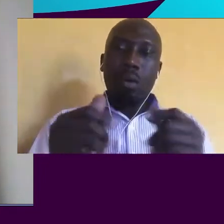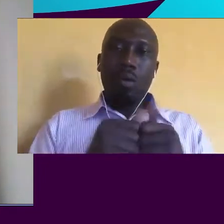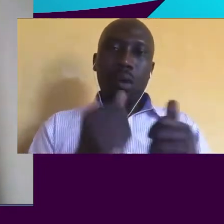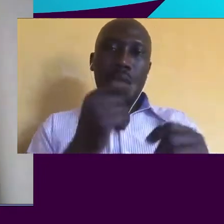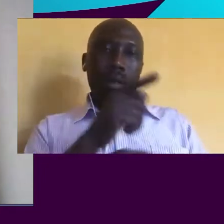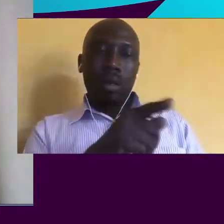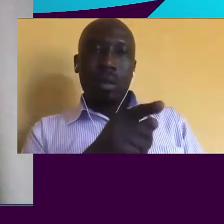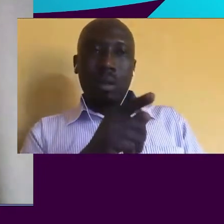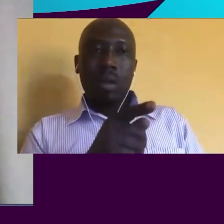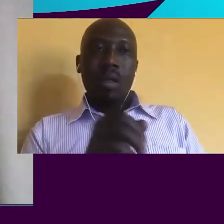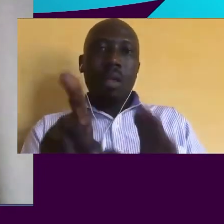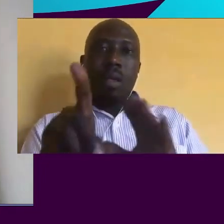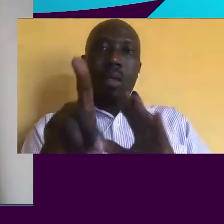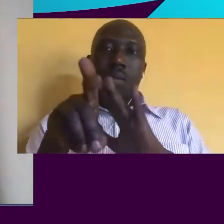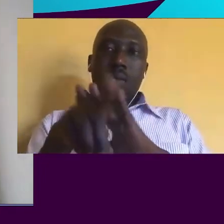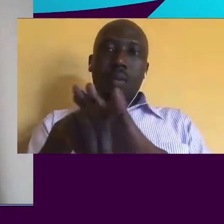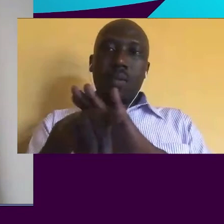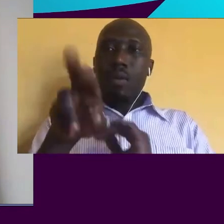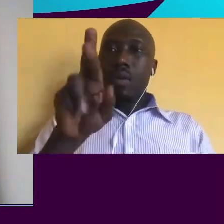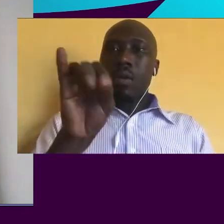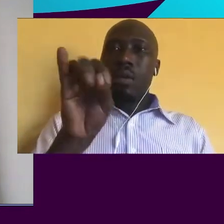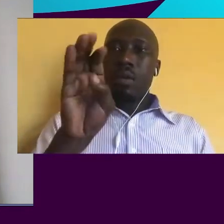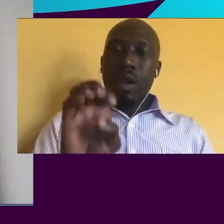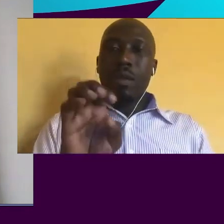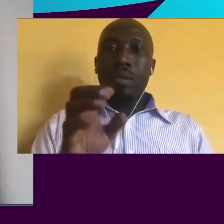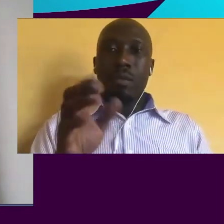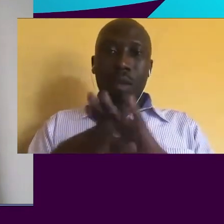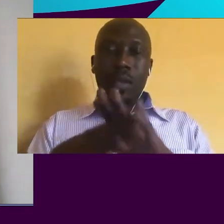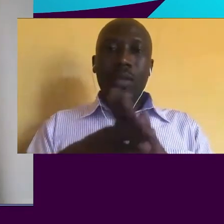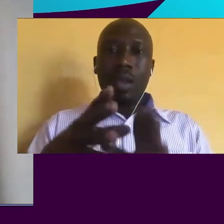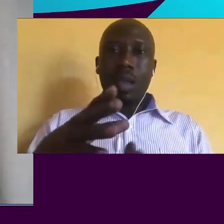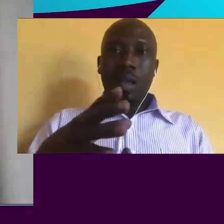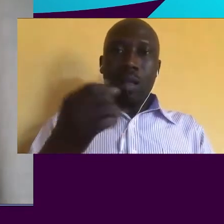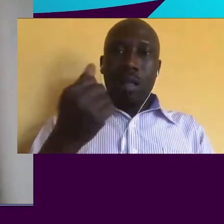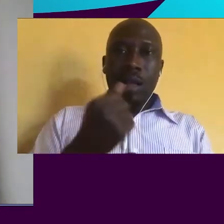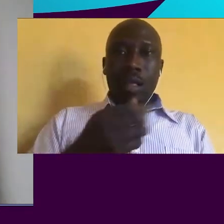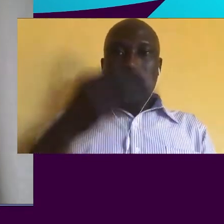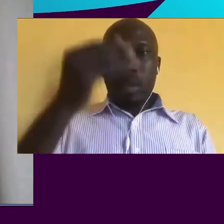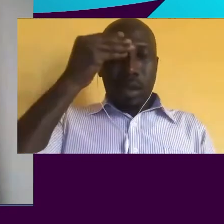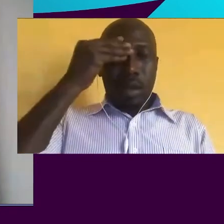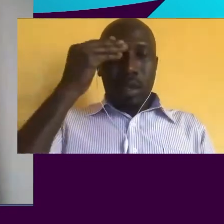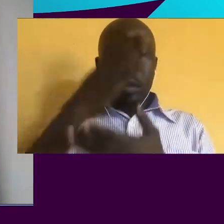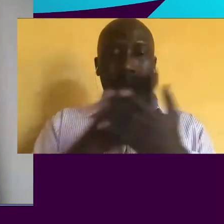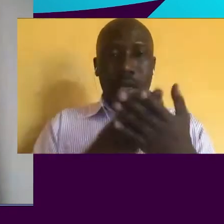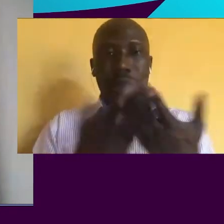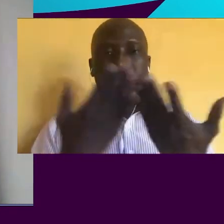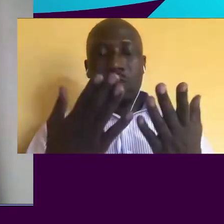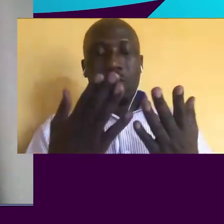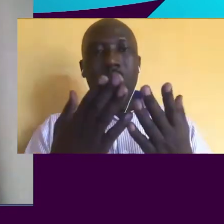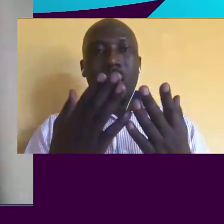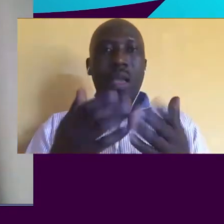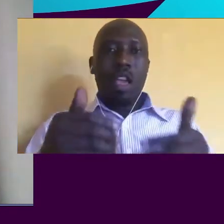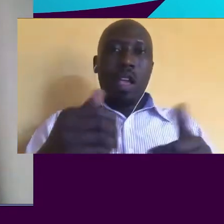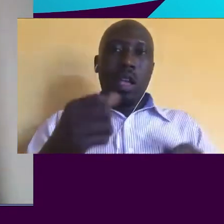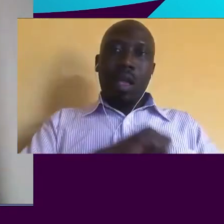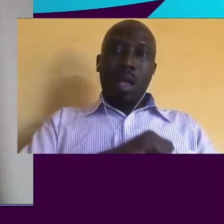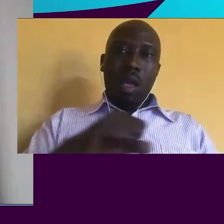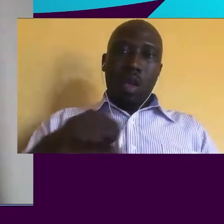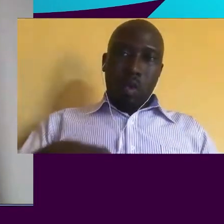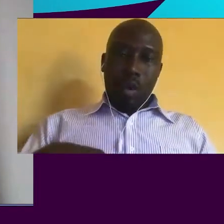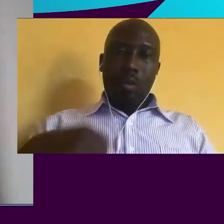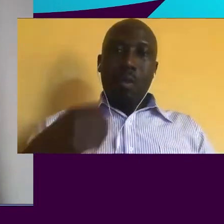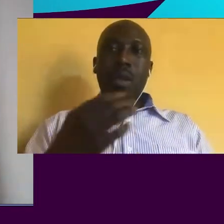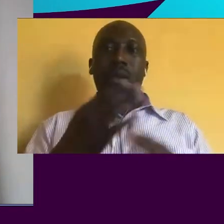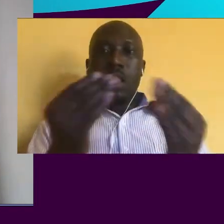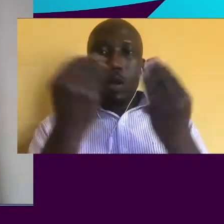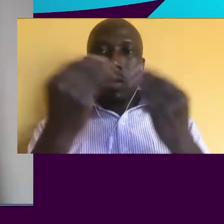Minister's Special Envoy for Girls' Education. She spoke to some of our female coach educators, which I hope was a great